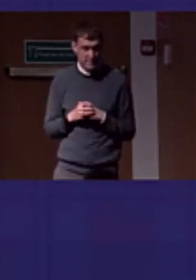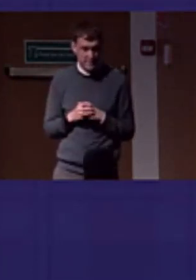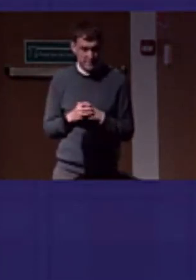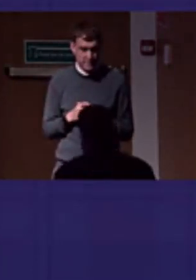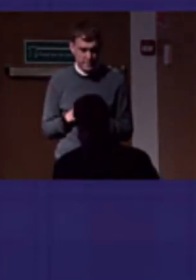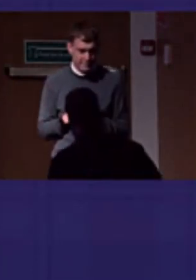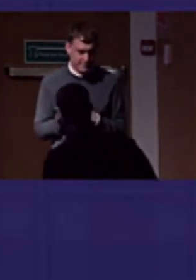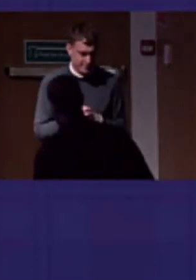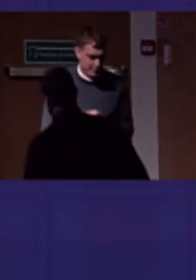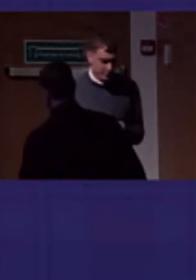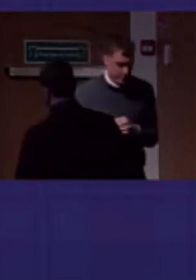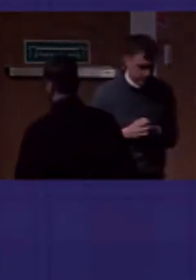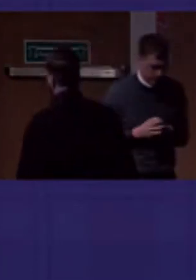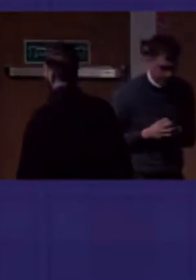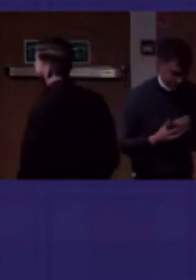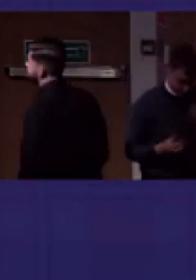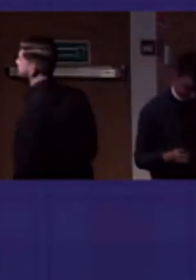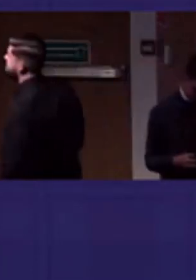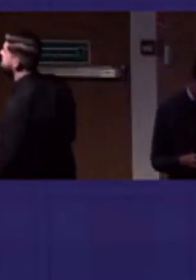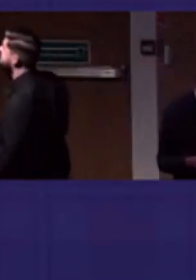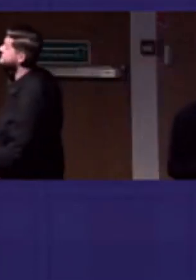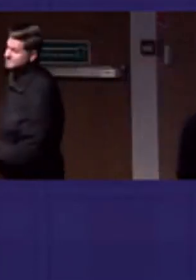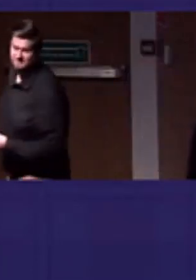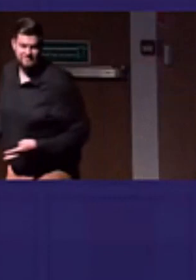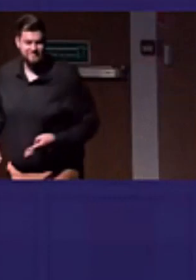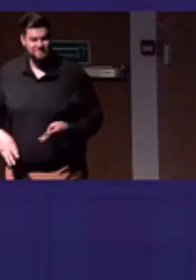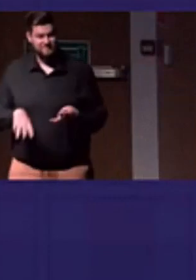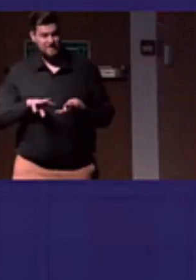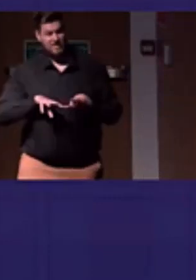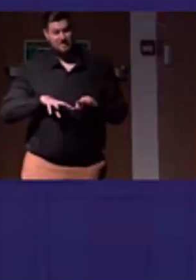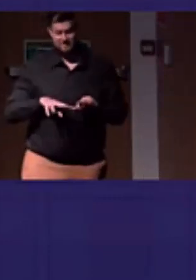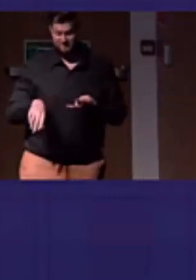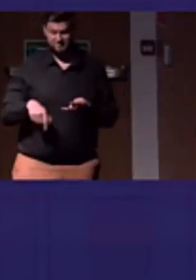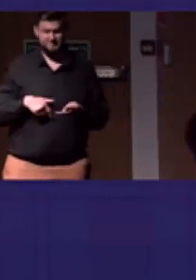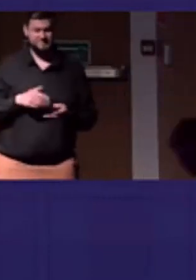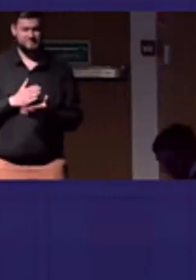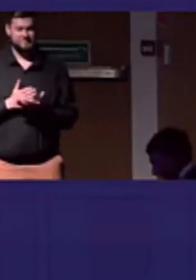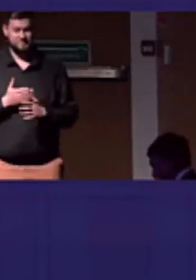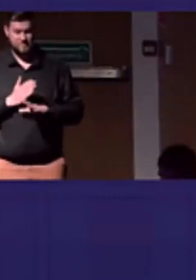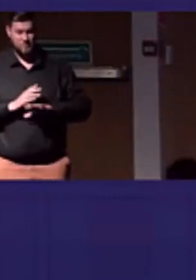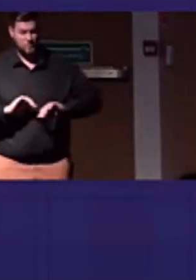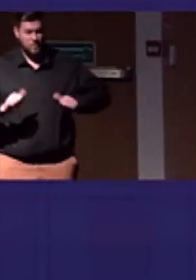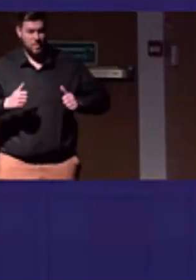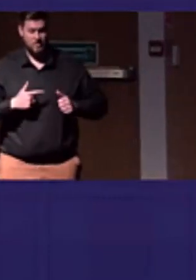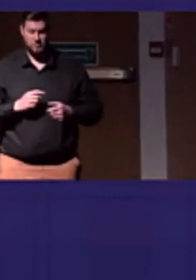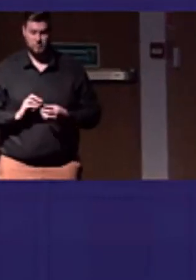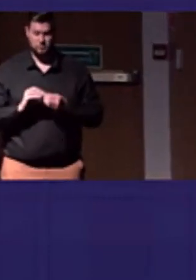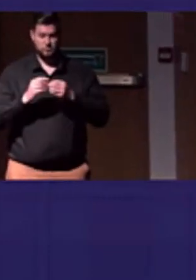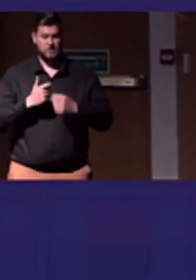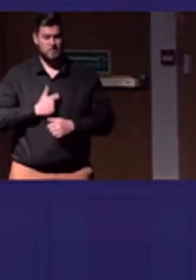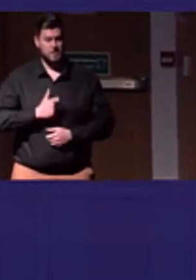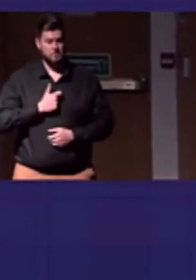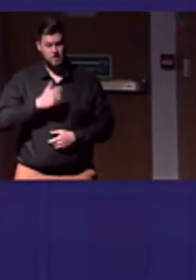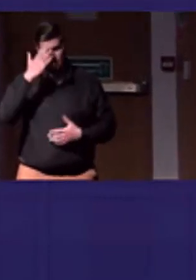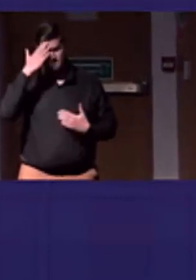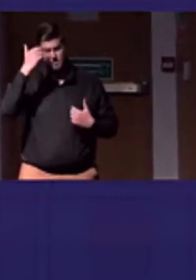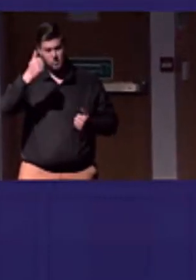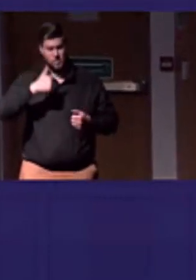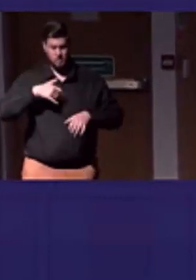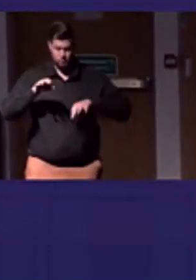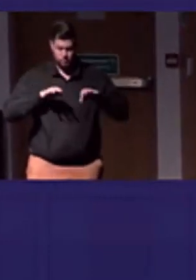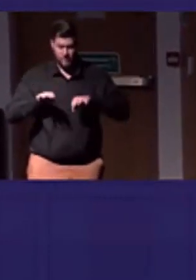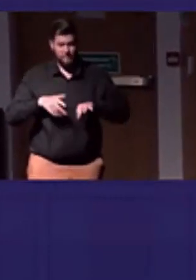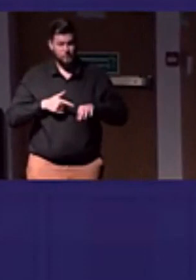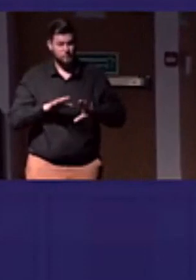Third, this is a thing that's actually worked out really well, which is creating personal mental health strategies for the team for the